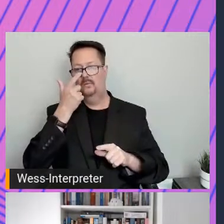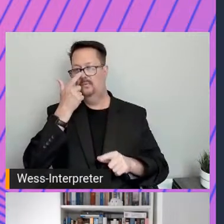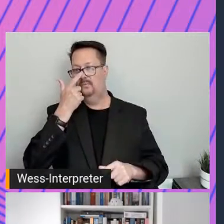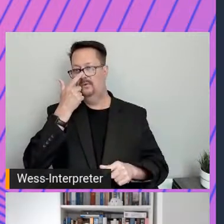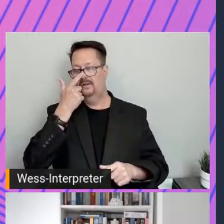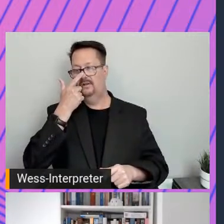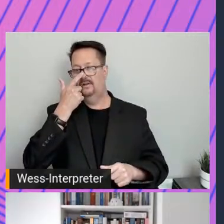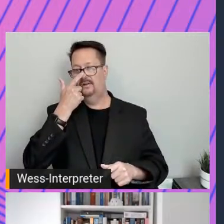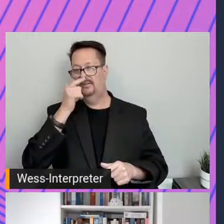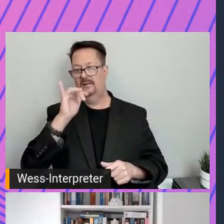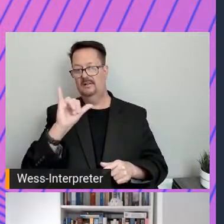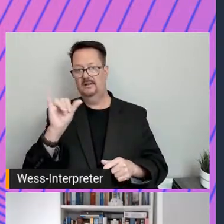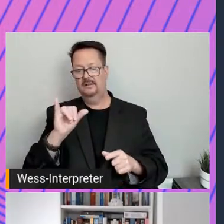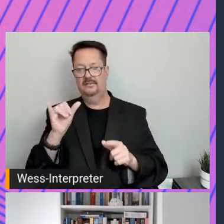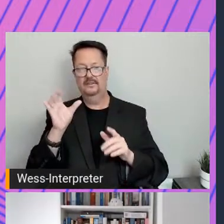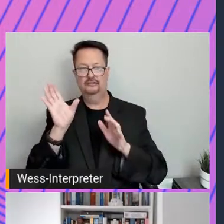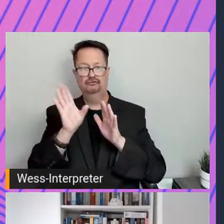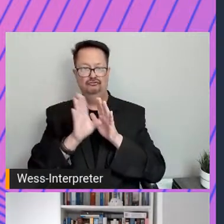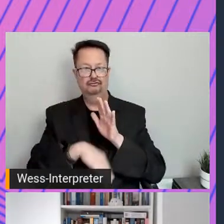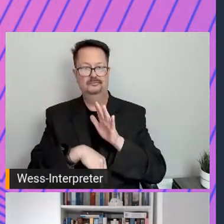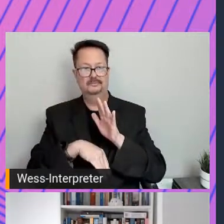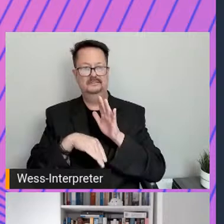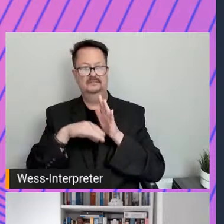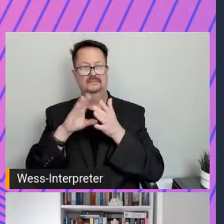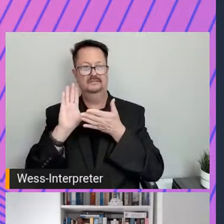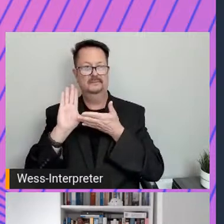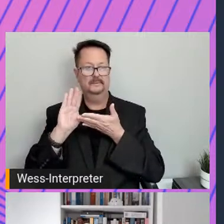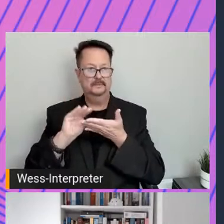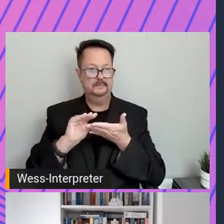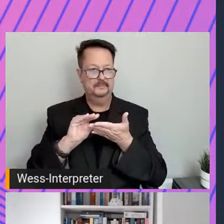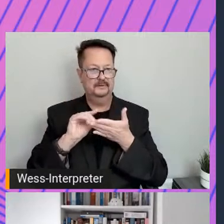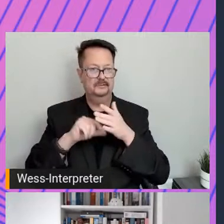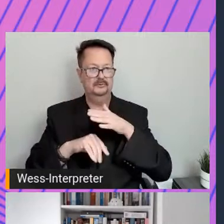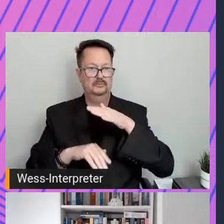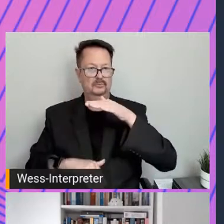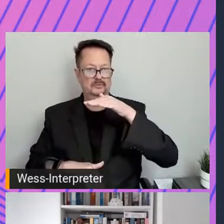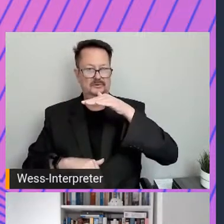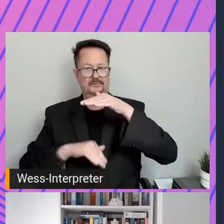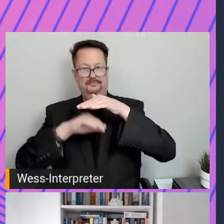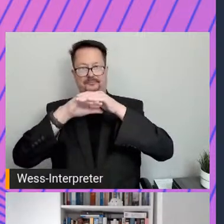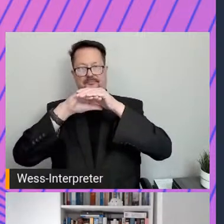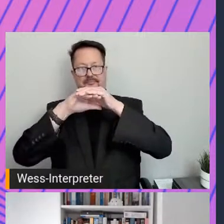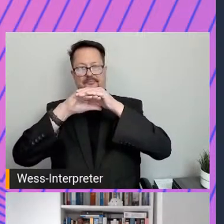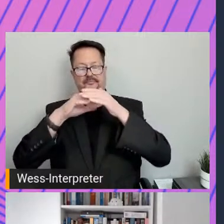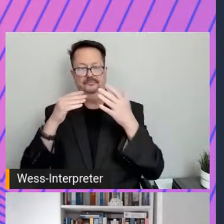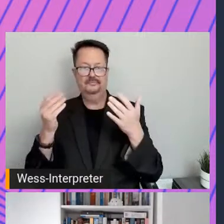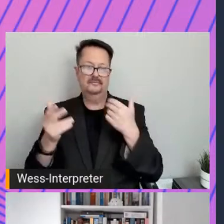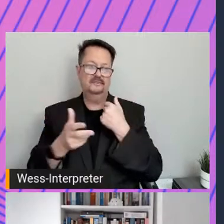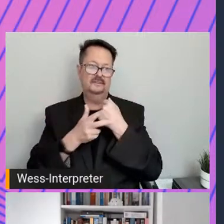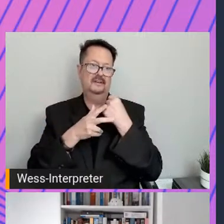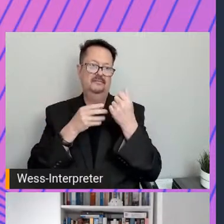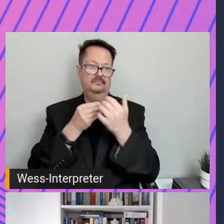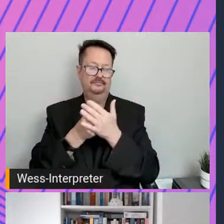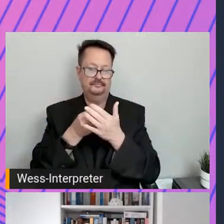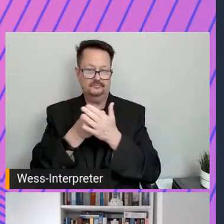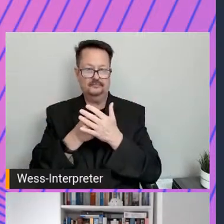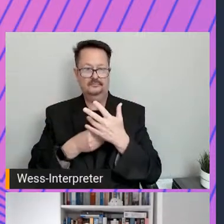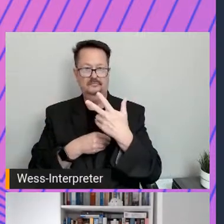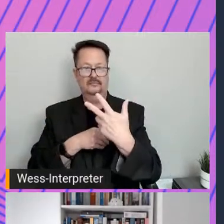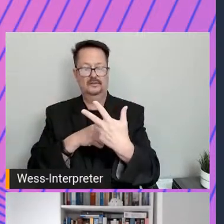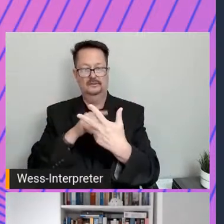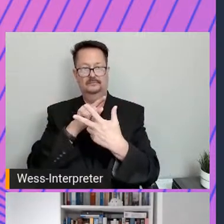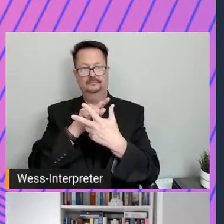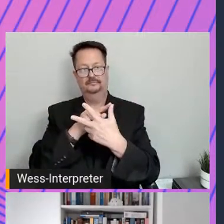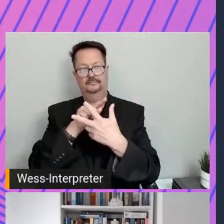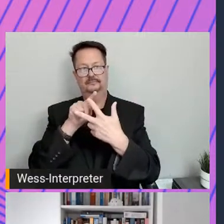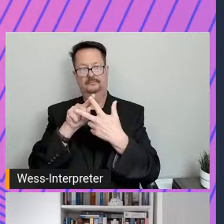absolute cheapest sustained usage rate that you can reach. You want to be able to optimize to save money. So there's 3 different